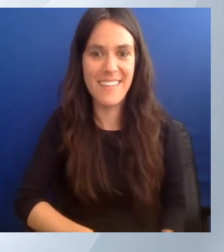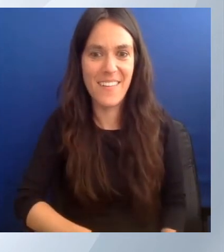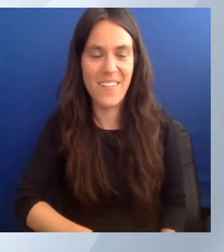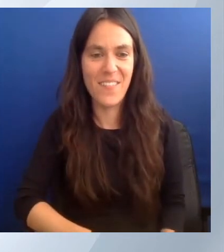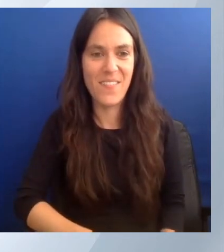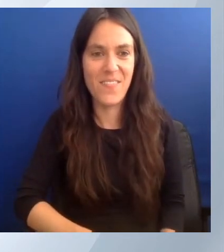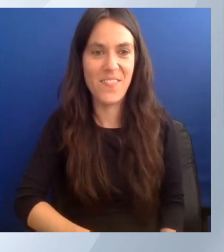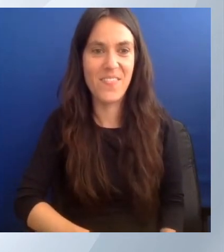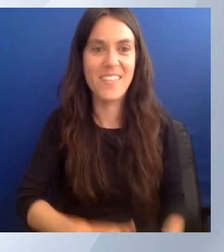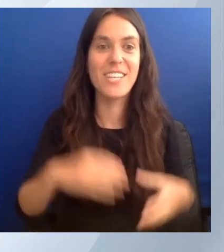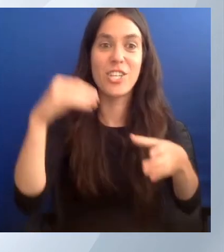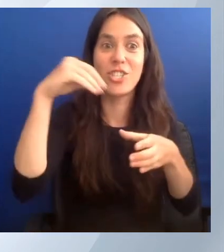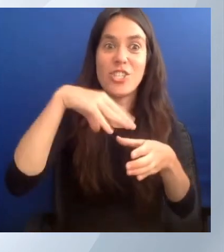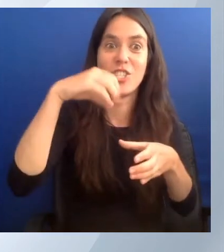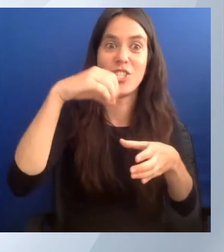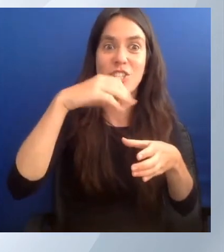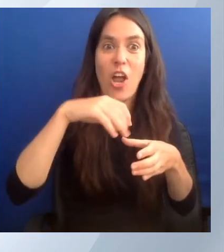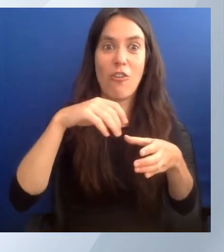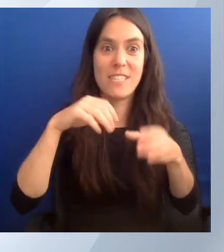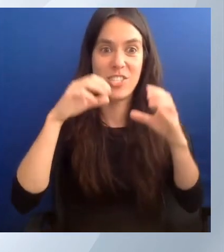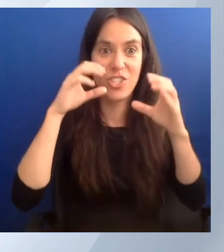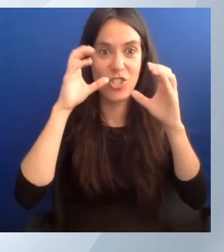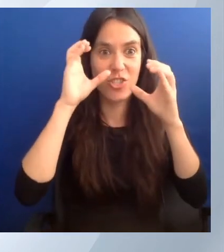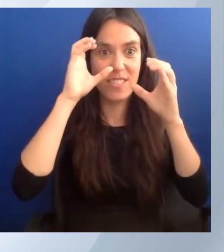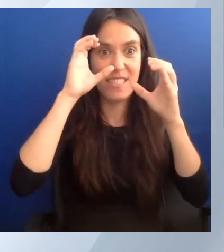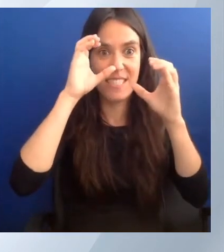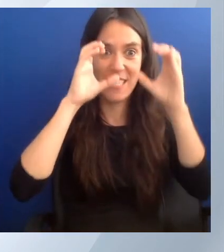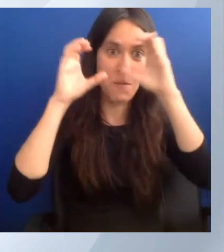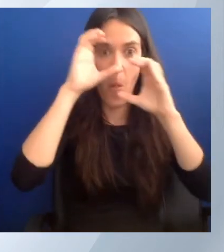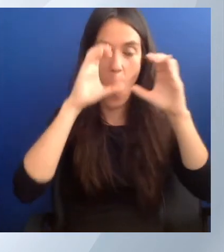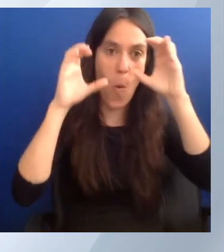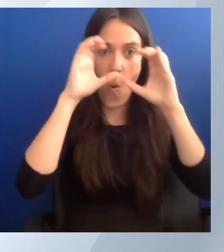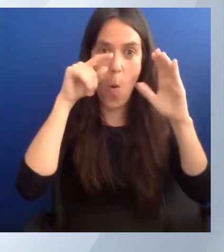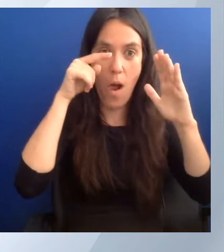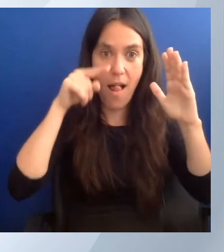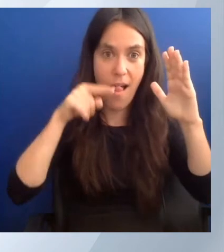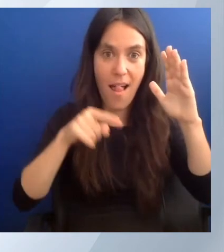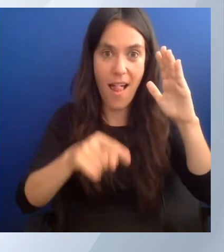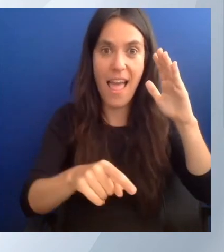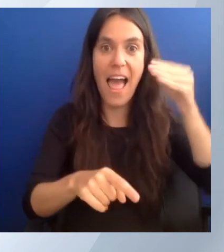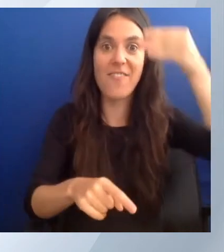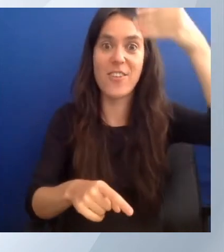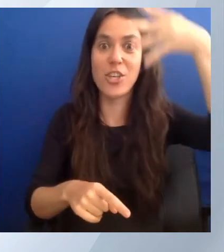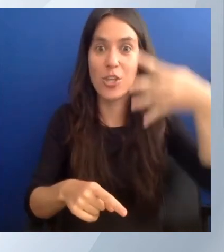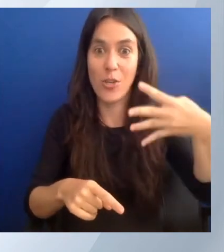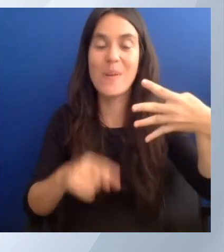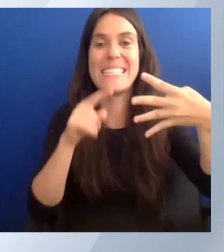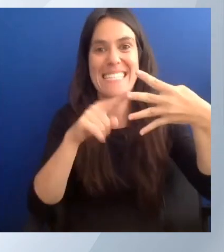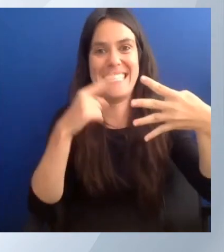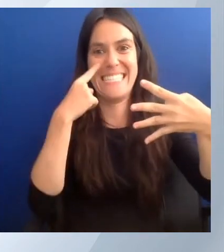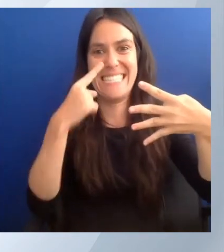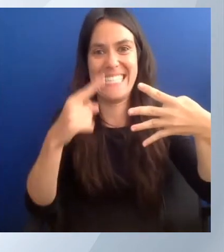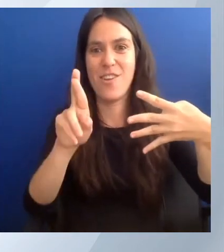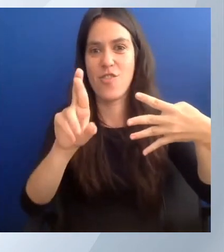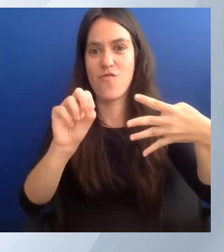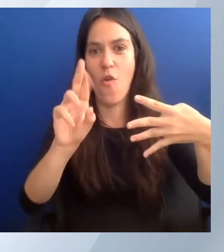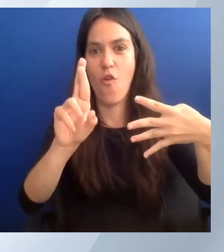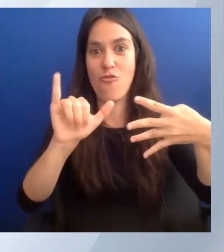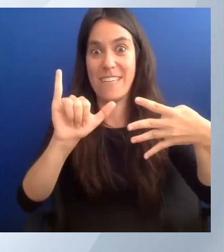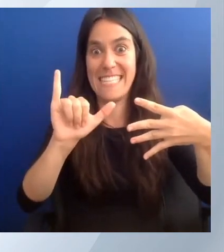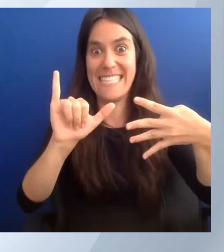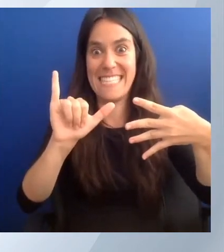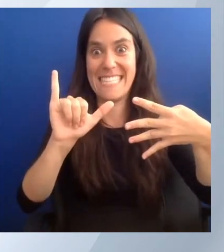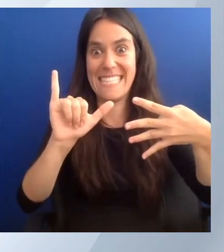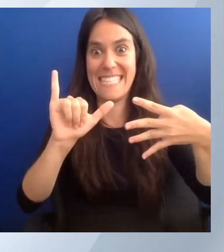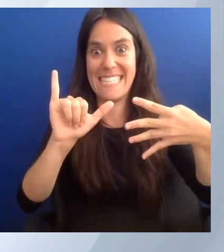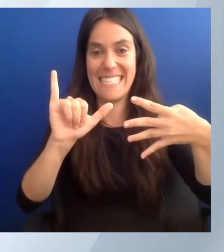Storage Explorer, and we have a queue, and here's Rory rating in the queue. And the fact that you can see